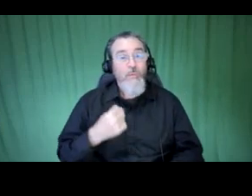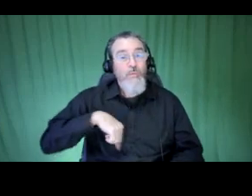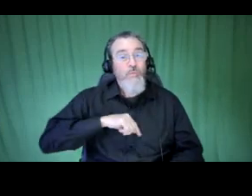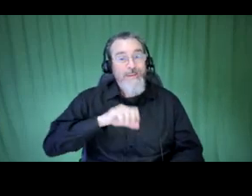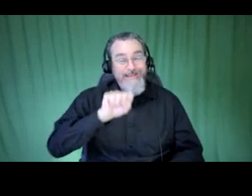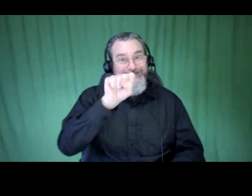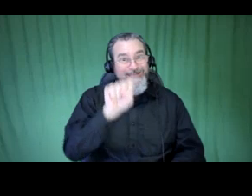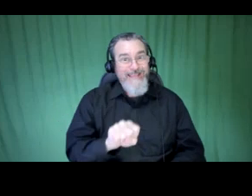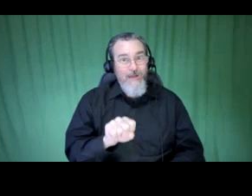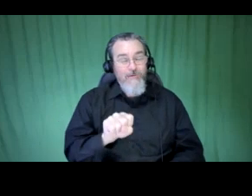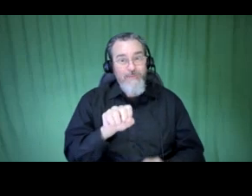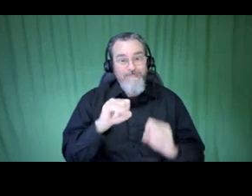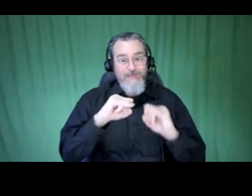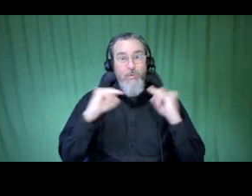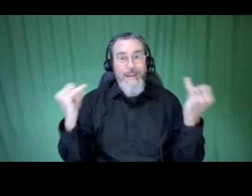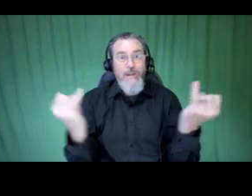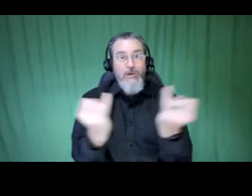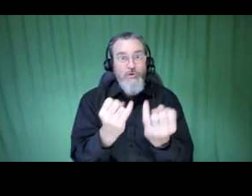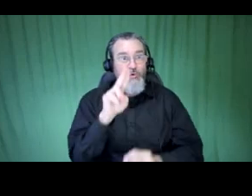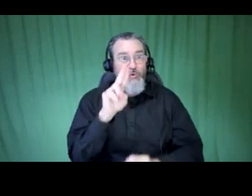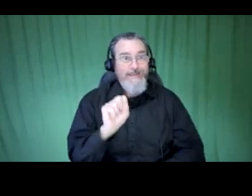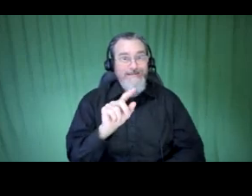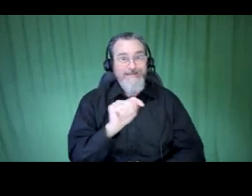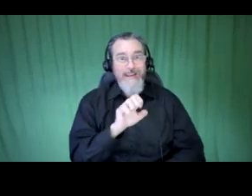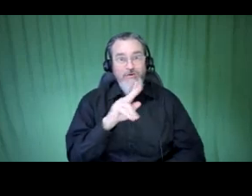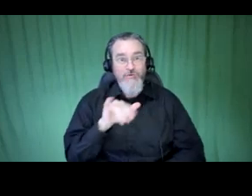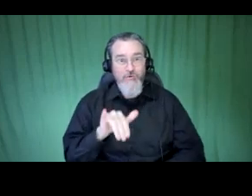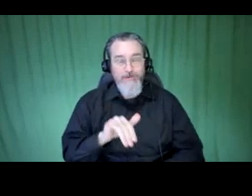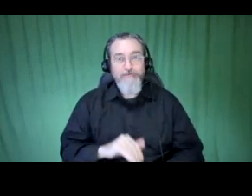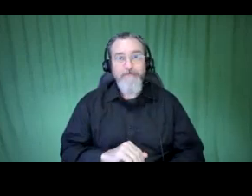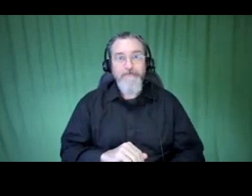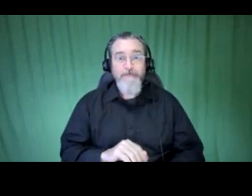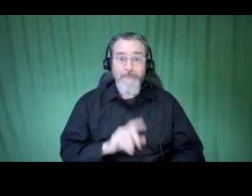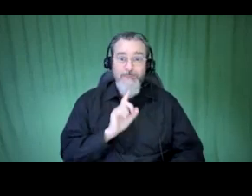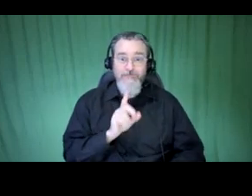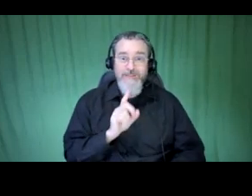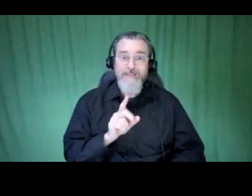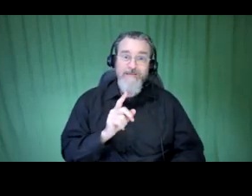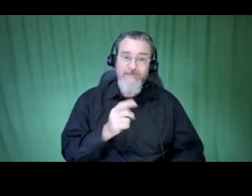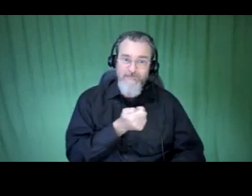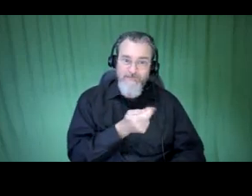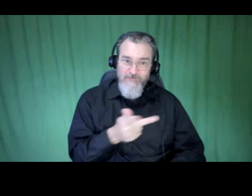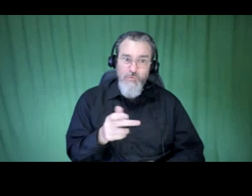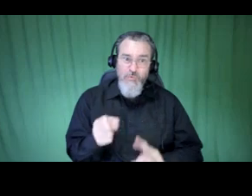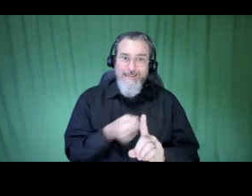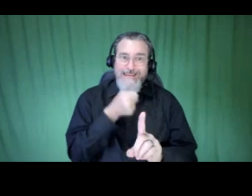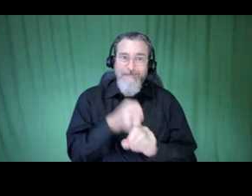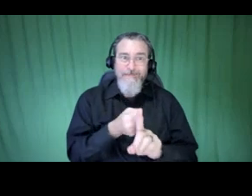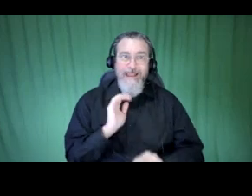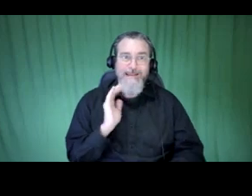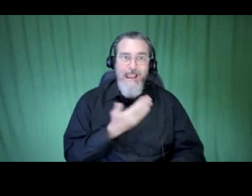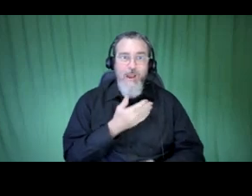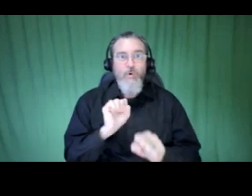US territory in many ways, and I'll share a few of those that impact our workforce development here.